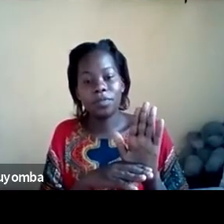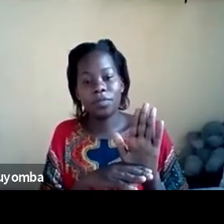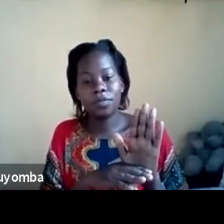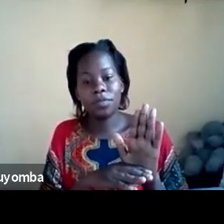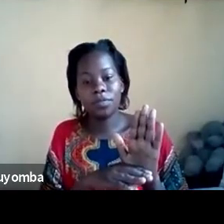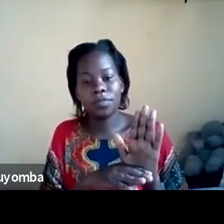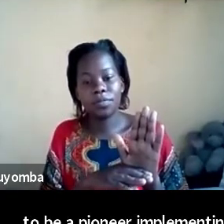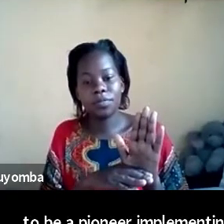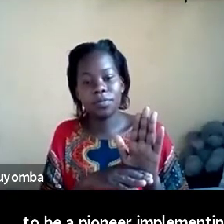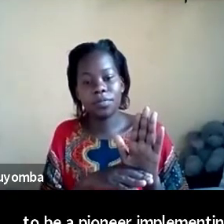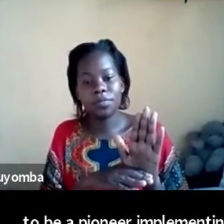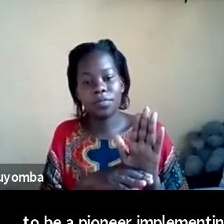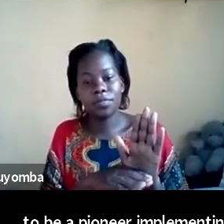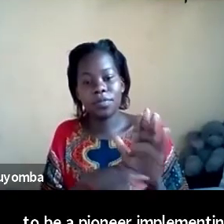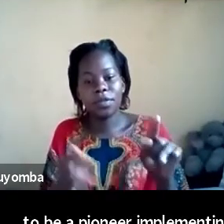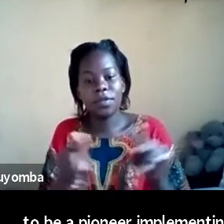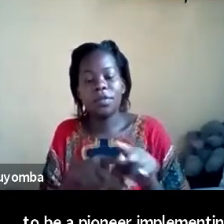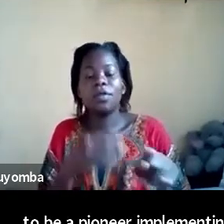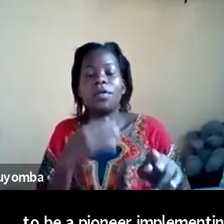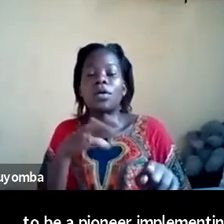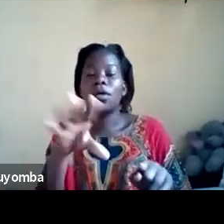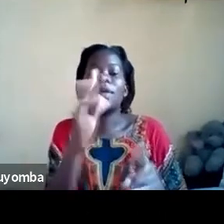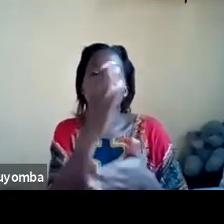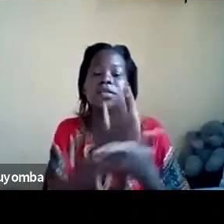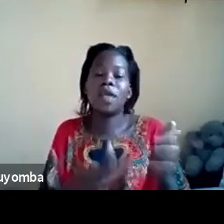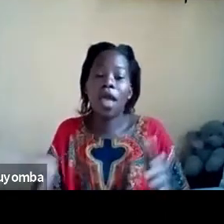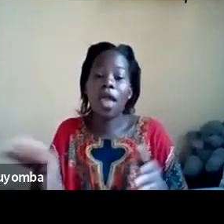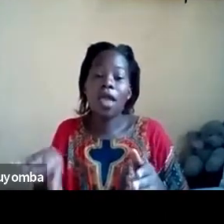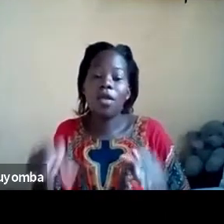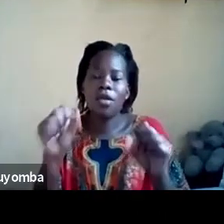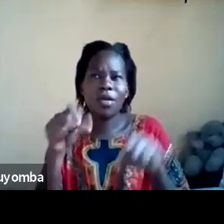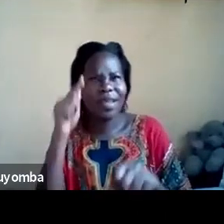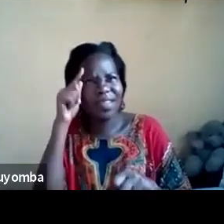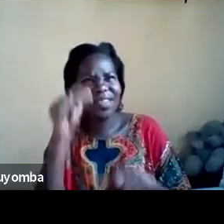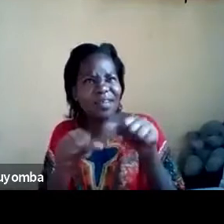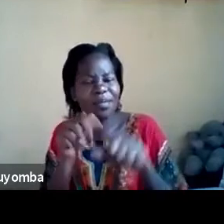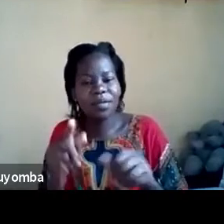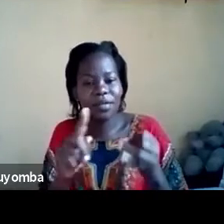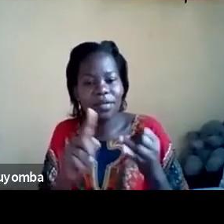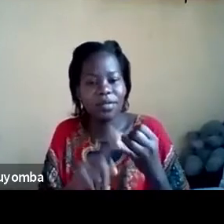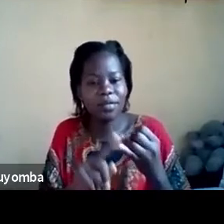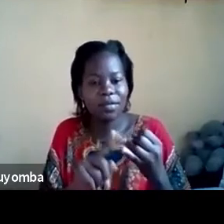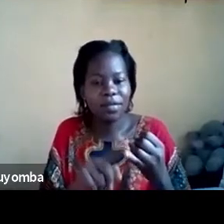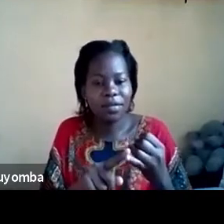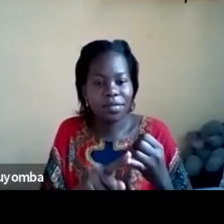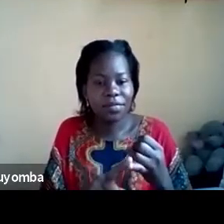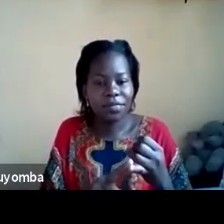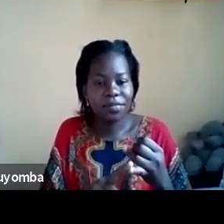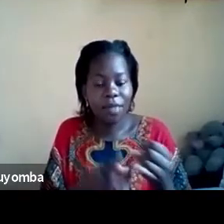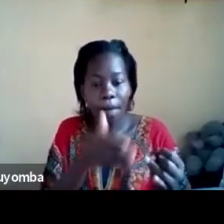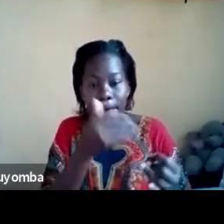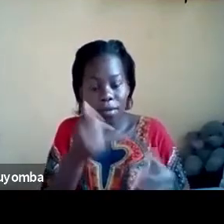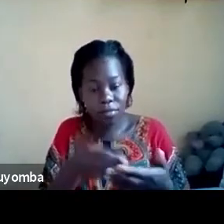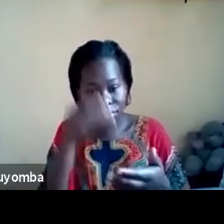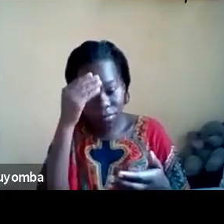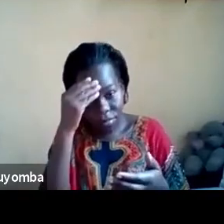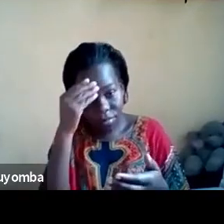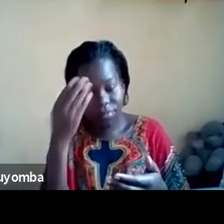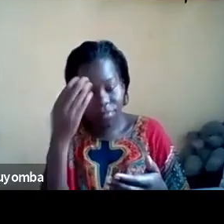I'll highlight for you some of the areas that you can think of. You have aggregates, and coming to